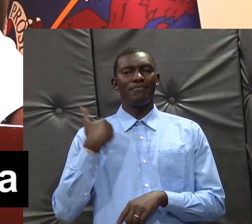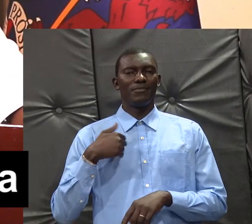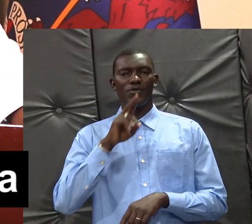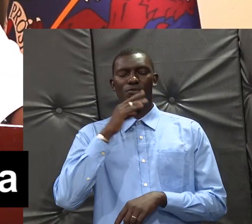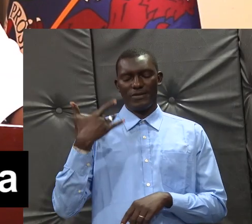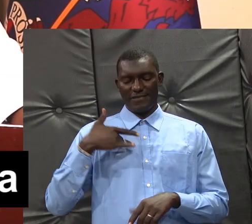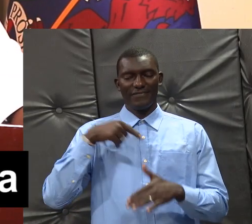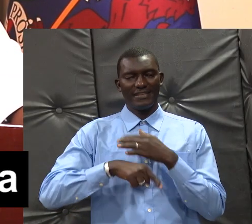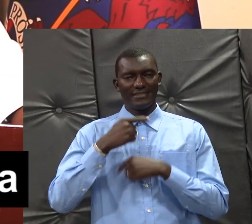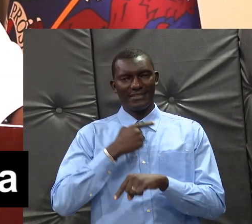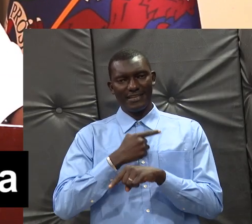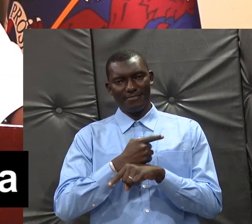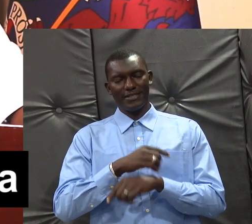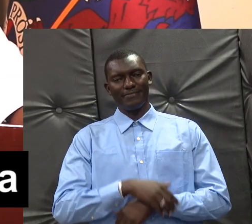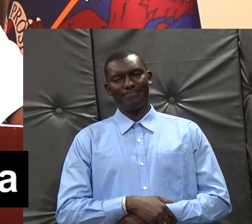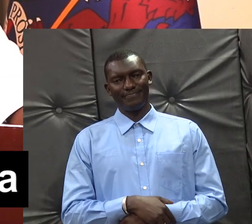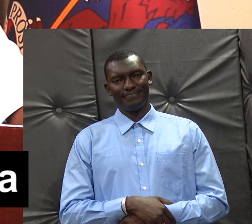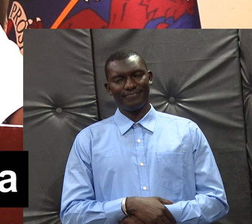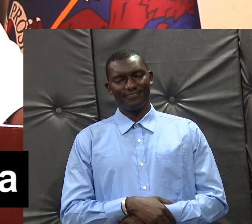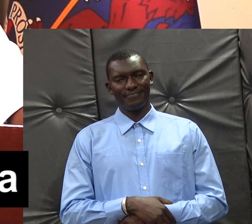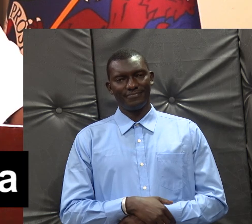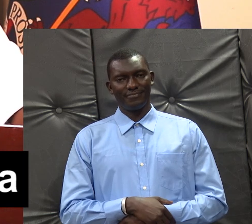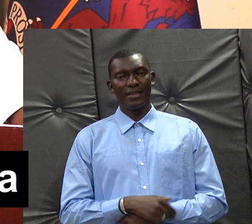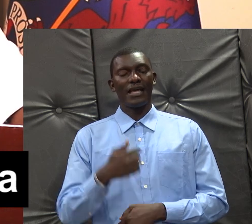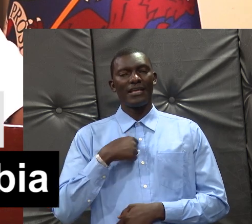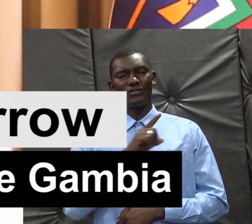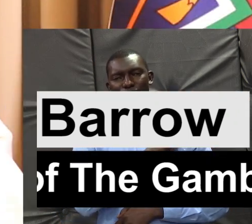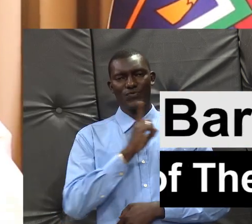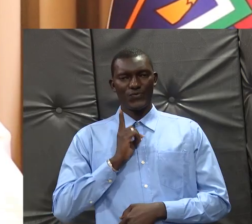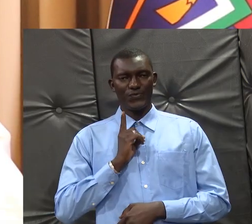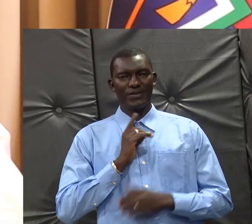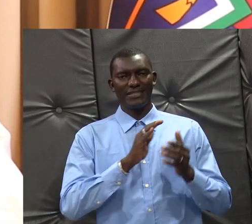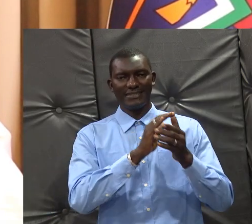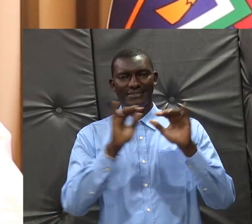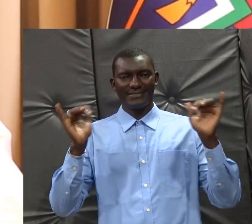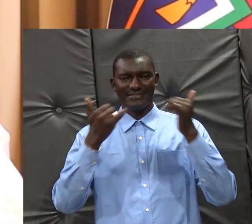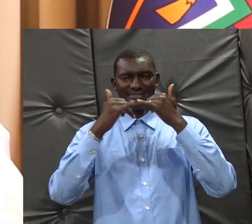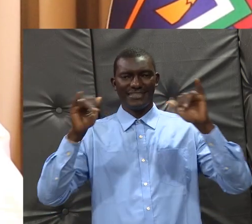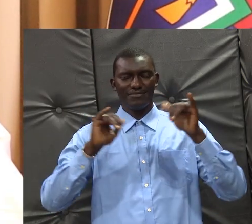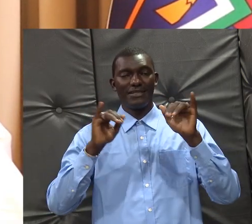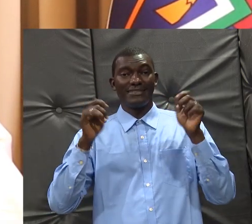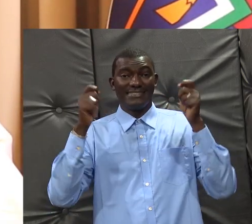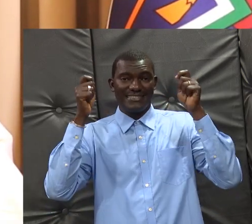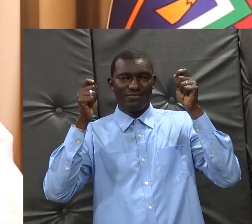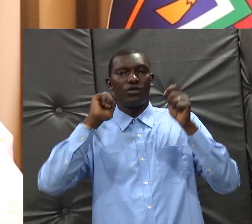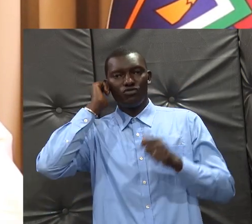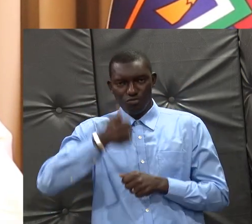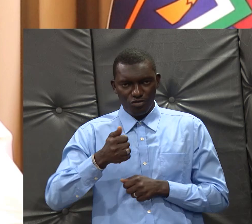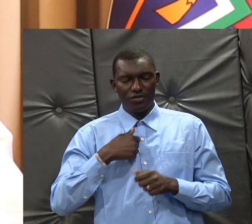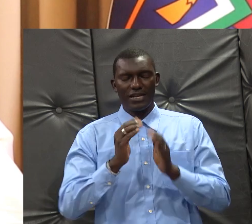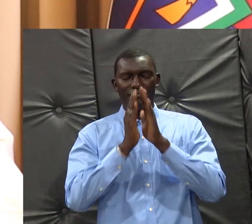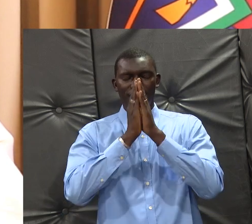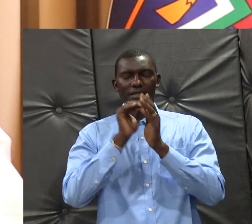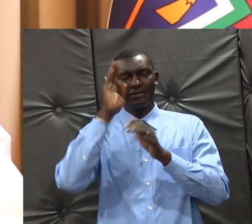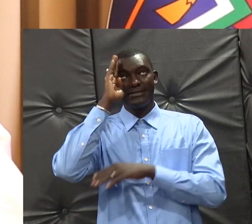Fellow Gambians and residents of the Gambia, as we celebrate Christmas tomorrow, I